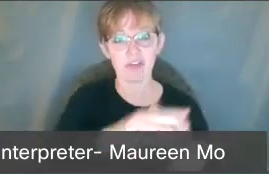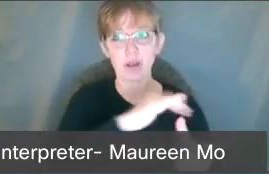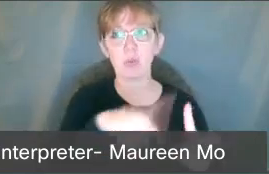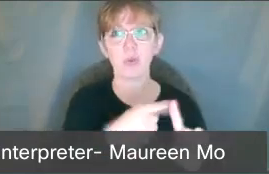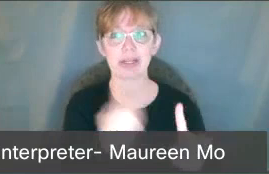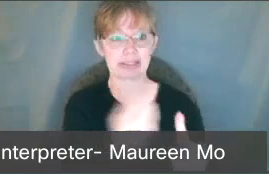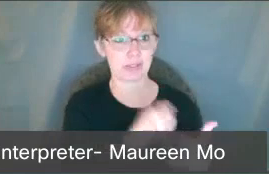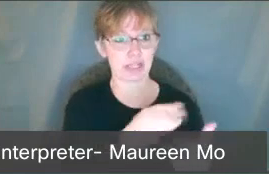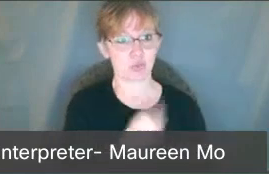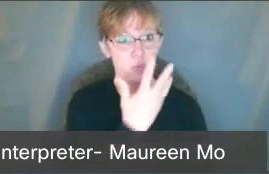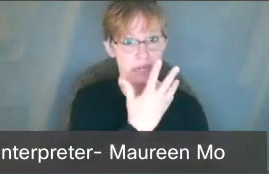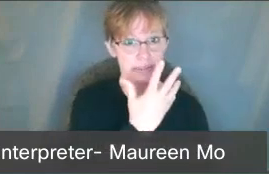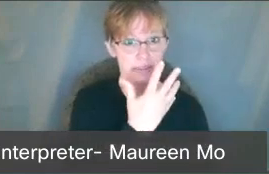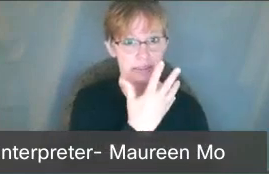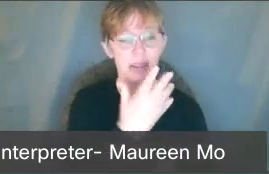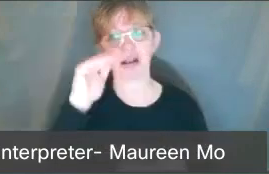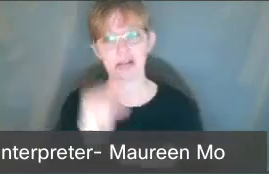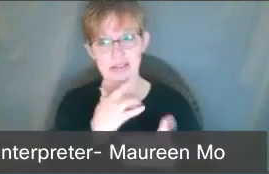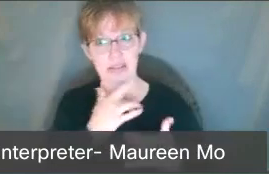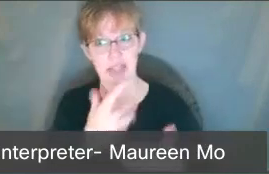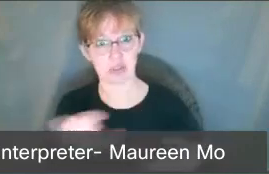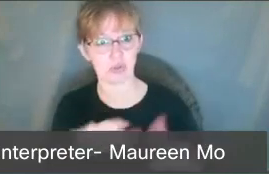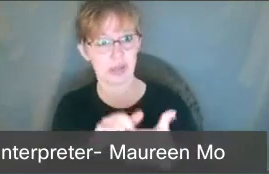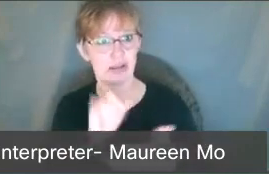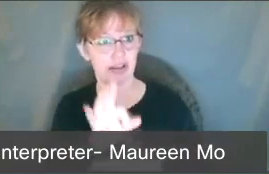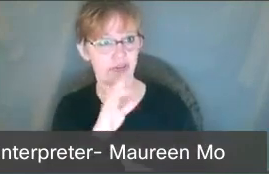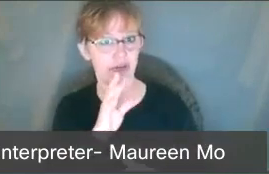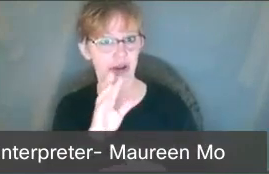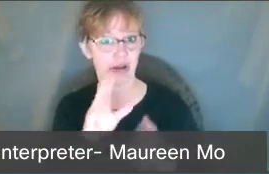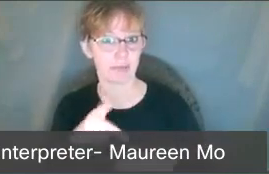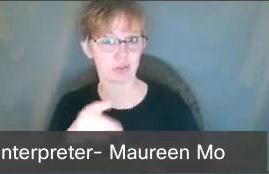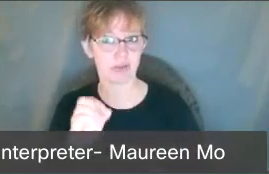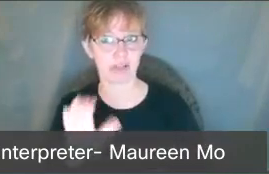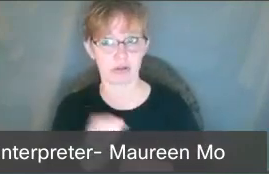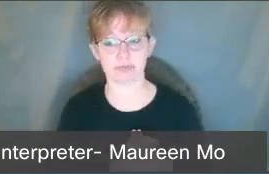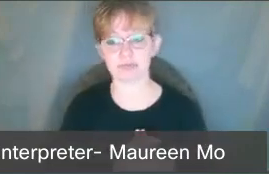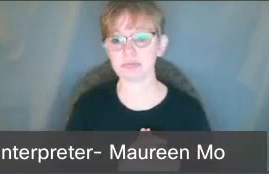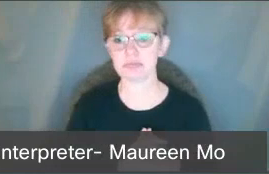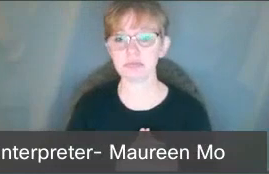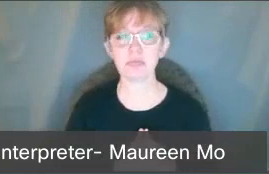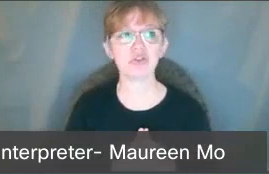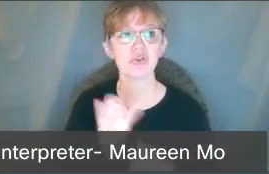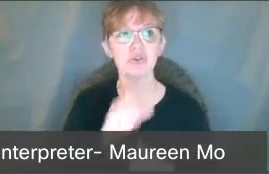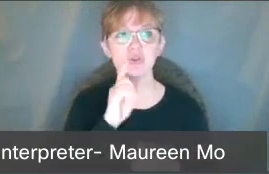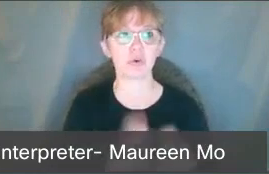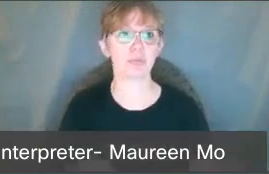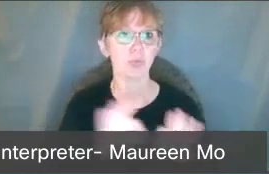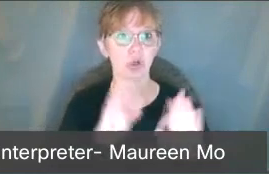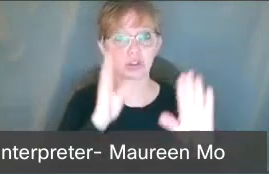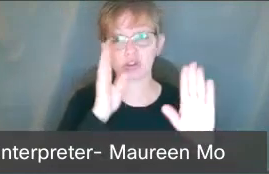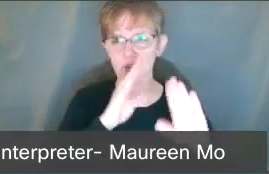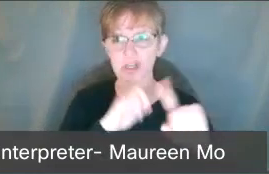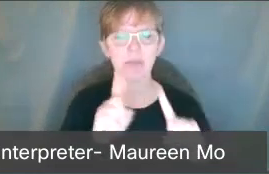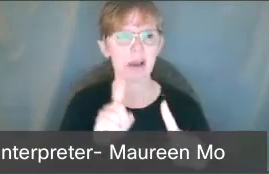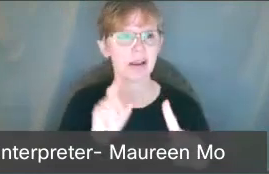white as opposed to a person of color. So these are important concerns, but taking everything together, what we find